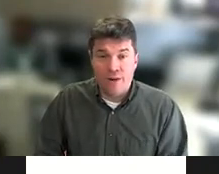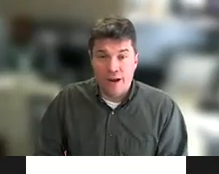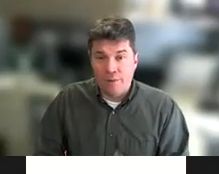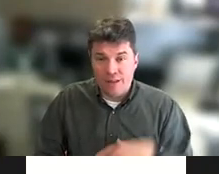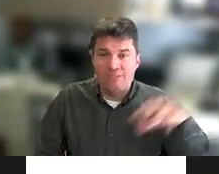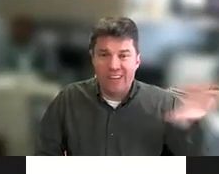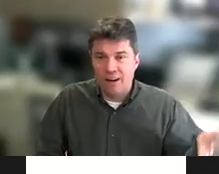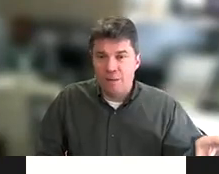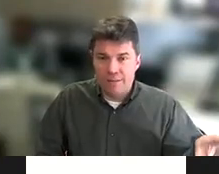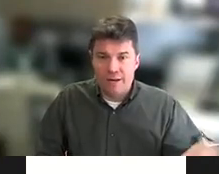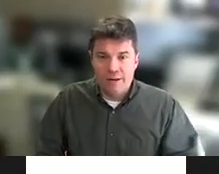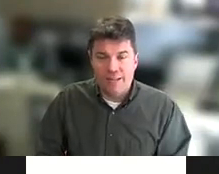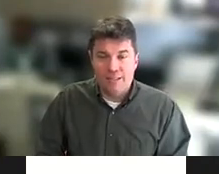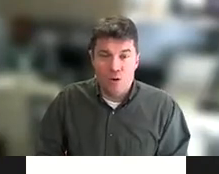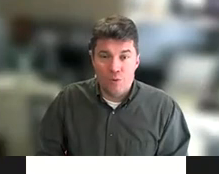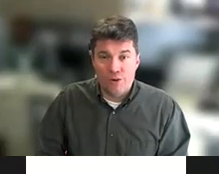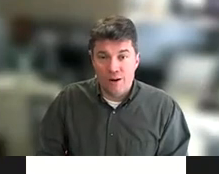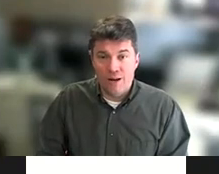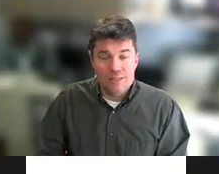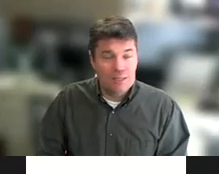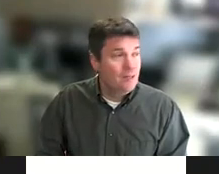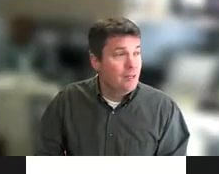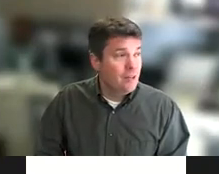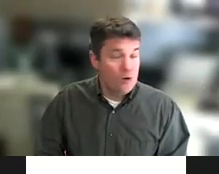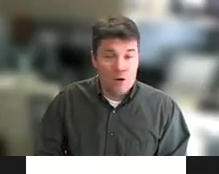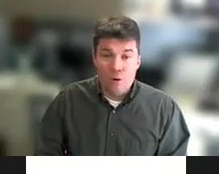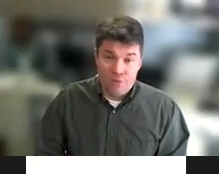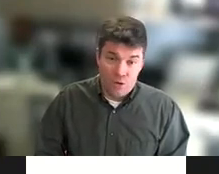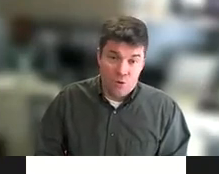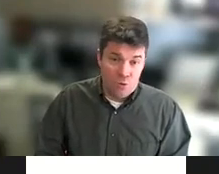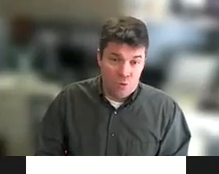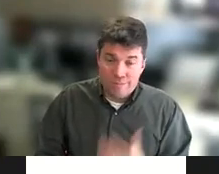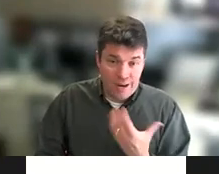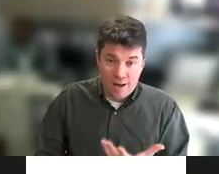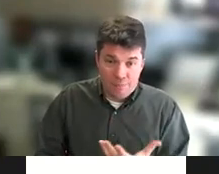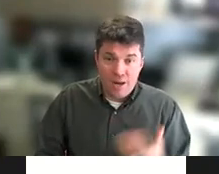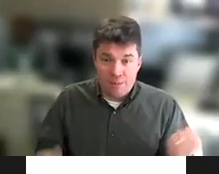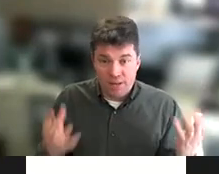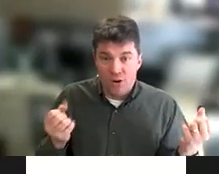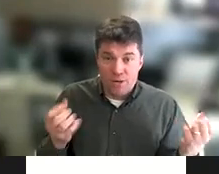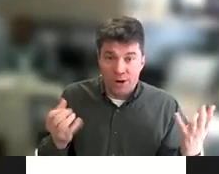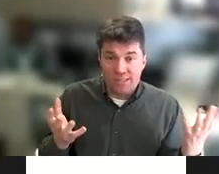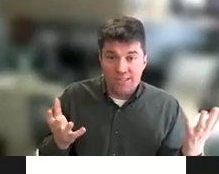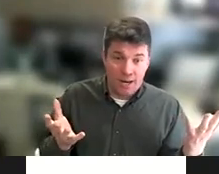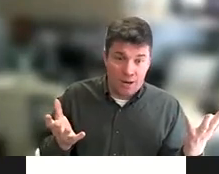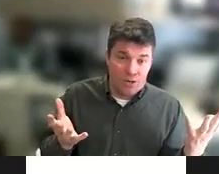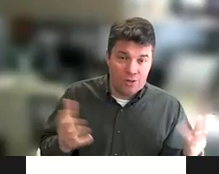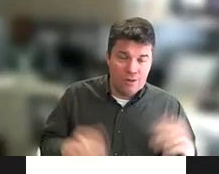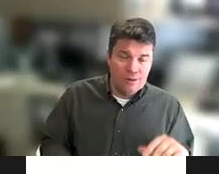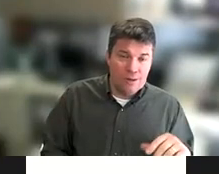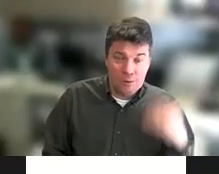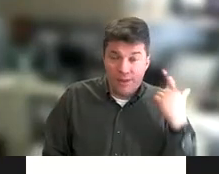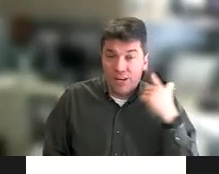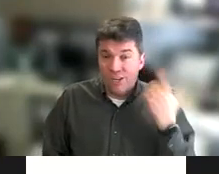may hear just fine, but they often get lumped in as someone with hearing loss. I do know a few who cannot speak, but they learned American Sign